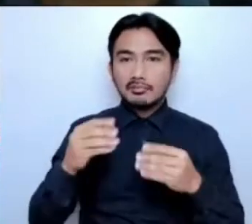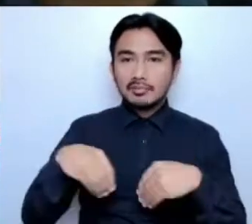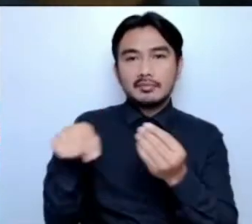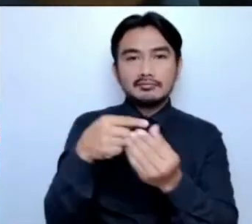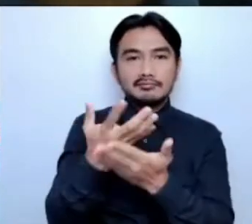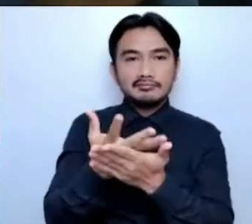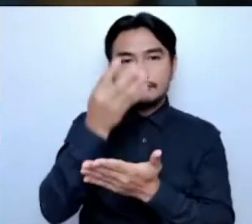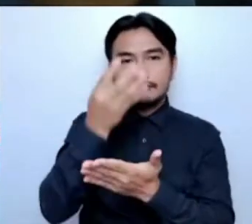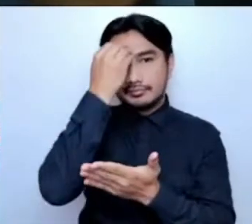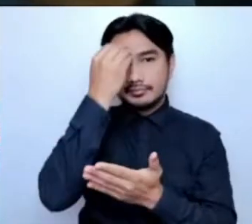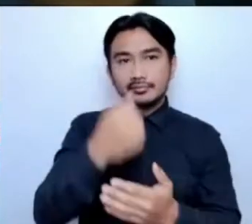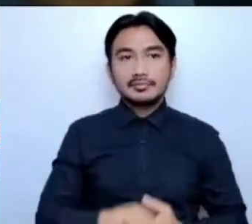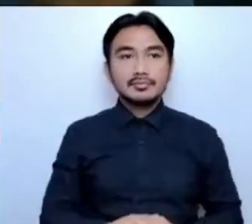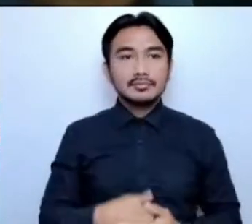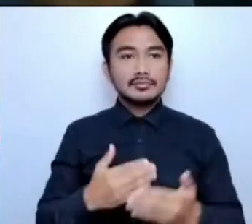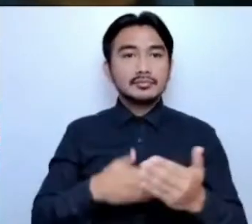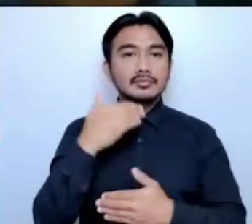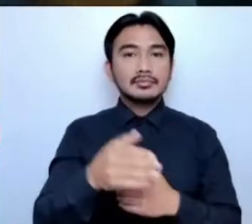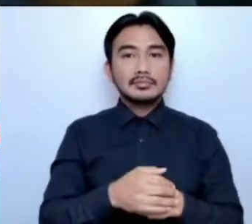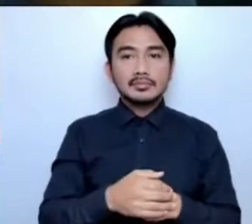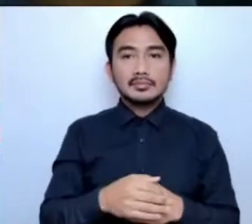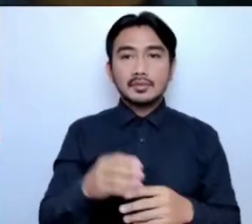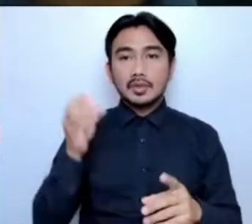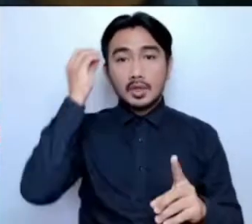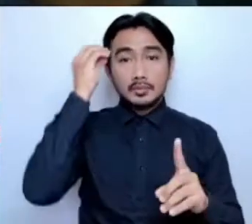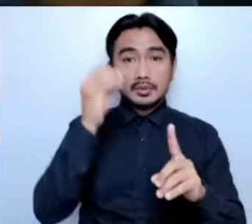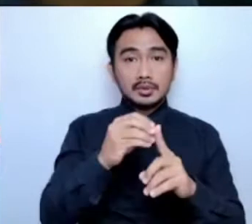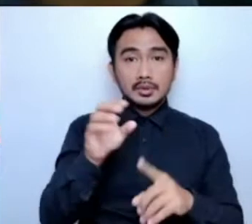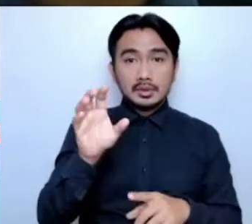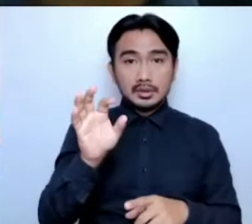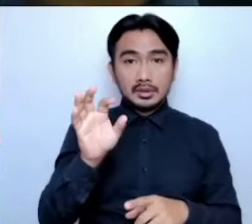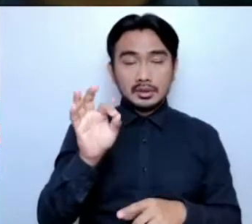learning. For Objective 9, designed,